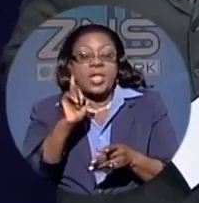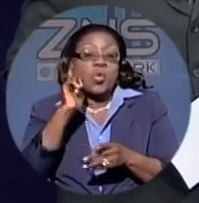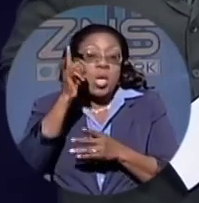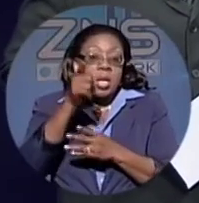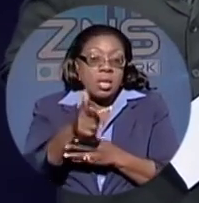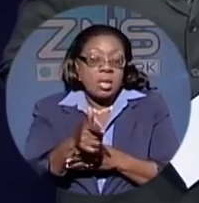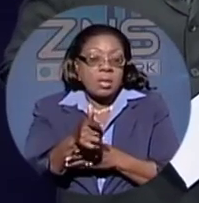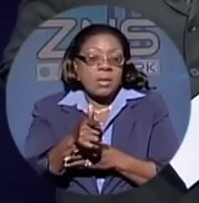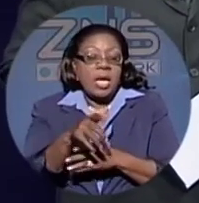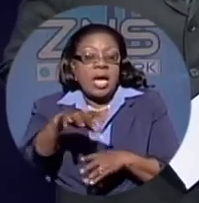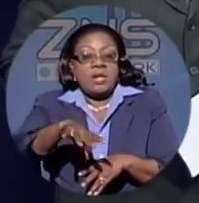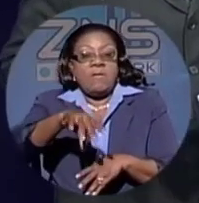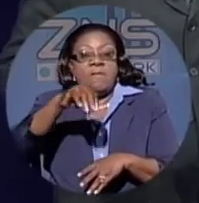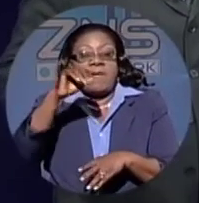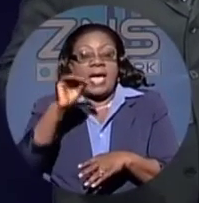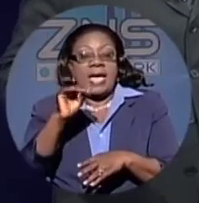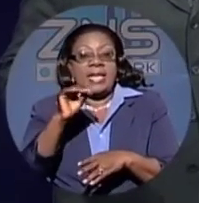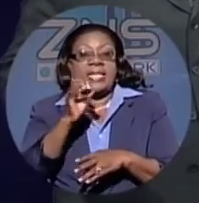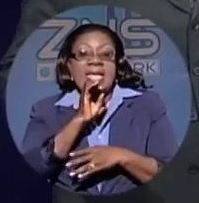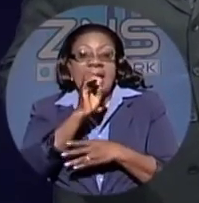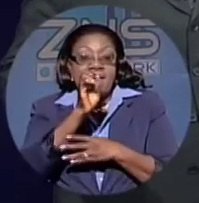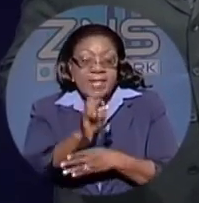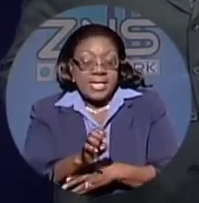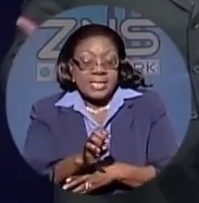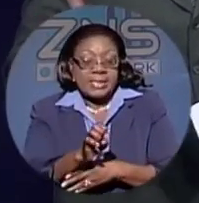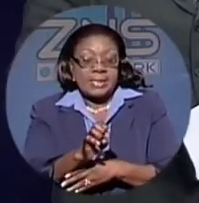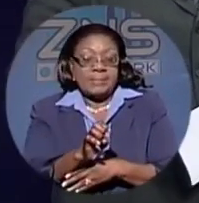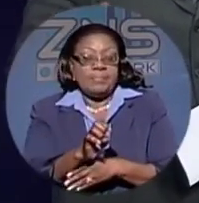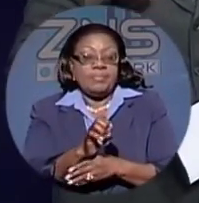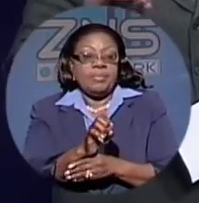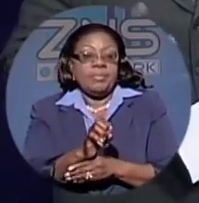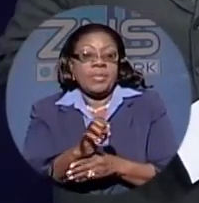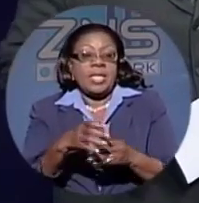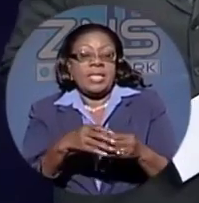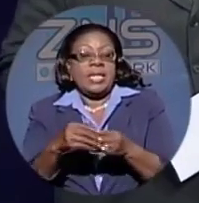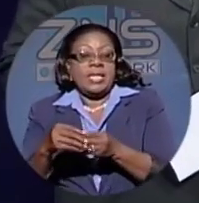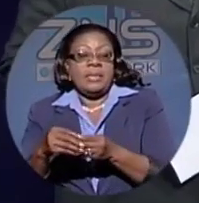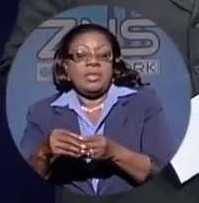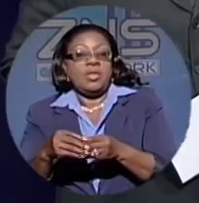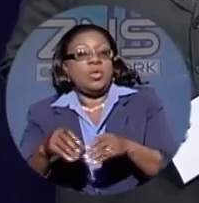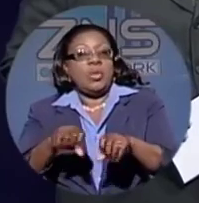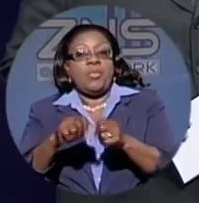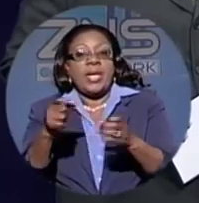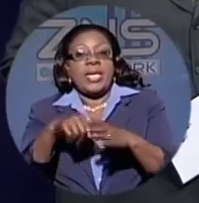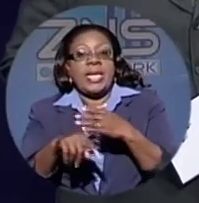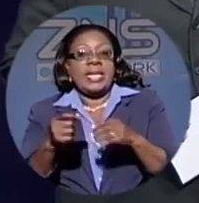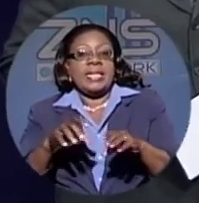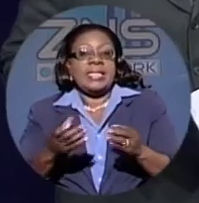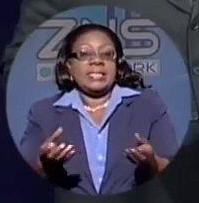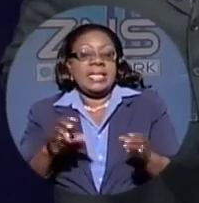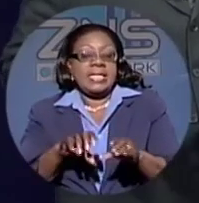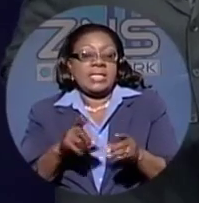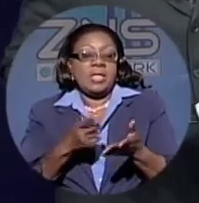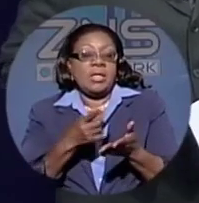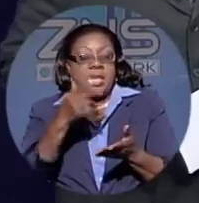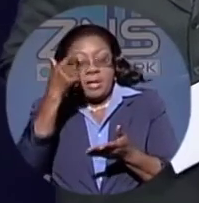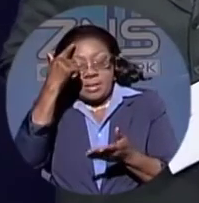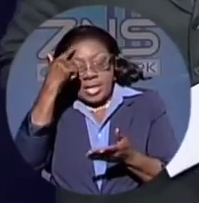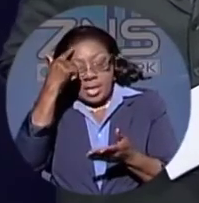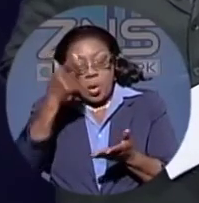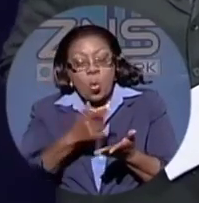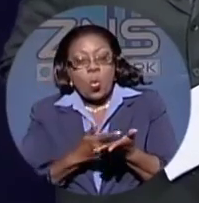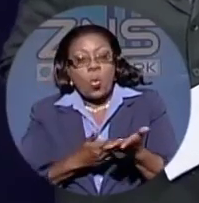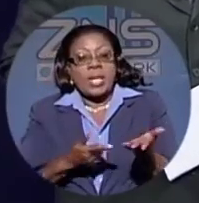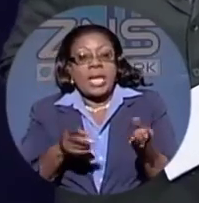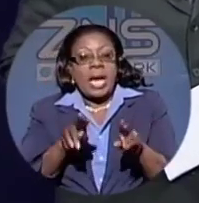their intuition combined with outstanding police work led them to the biggest break in this mysterious case and a possible suspect to